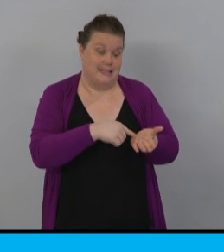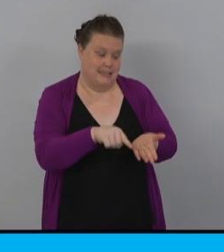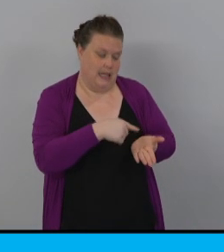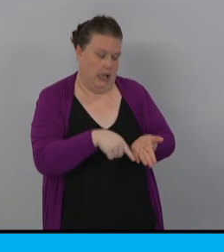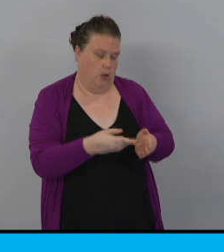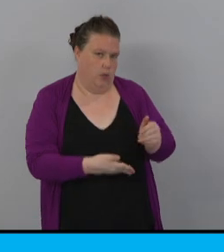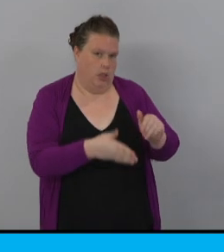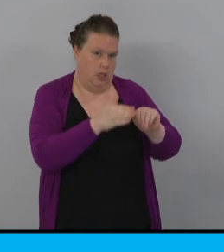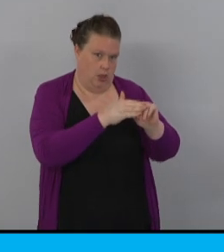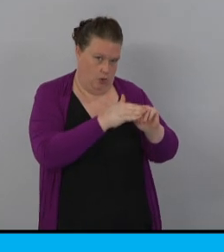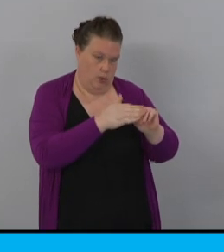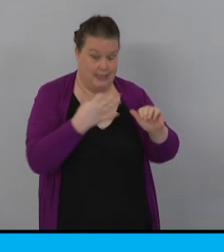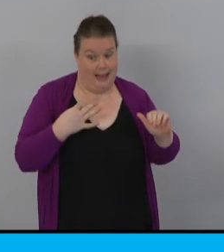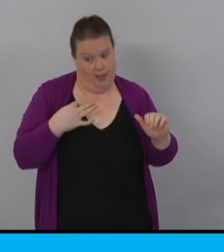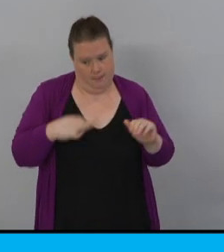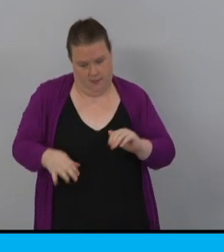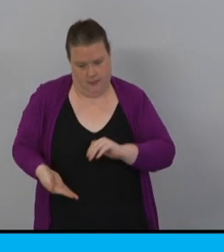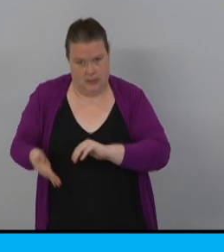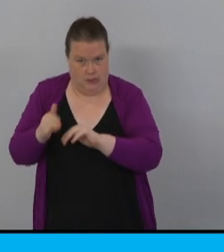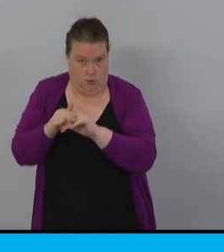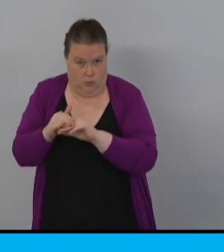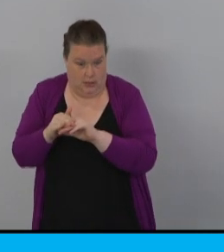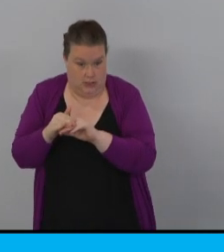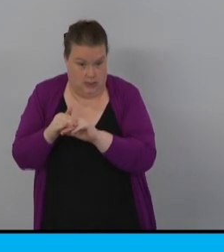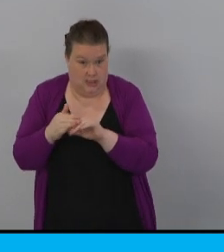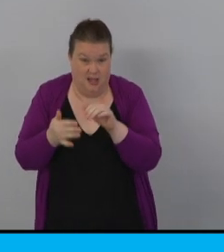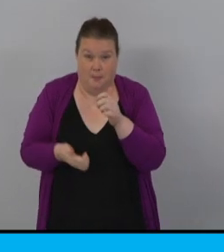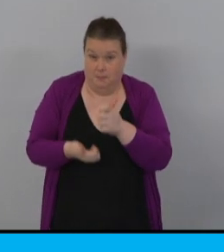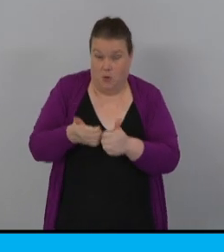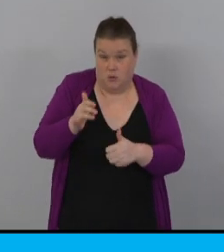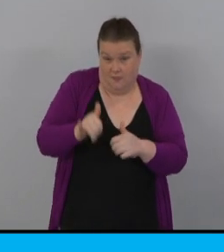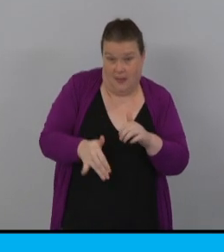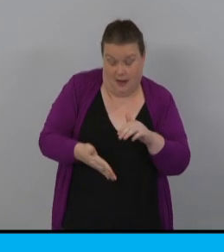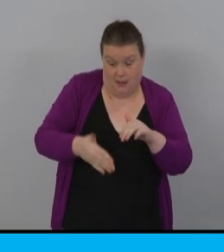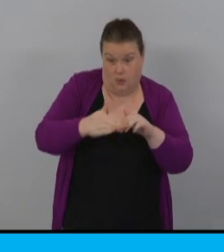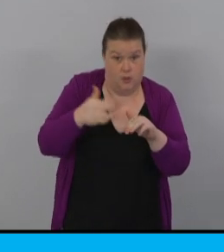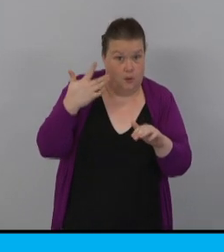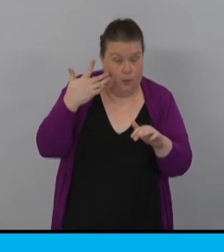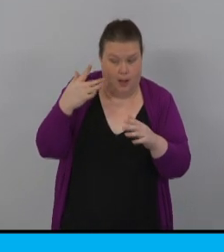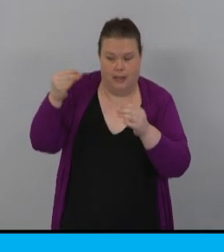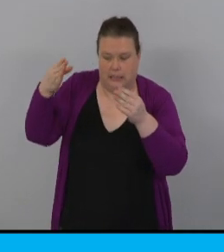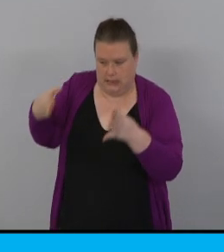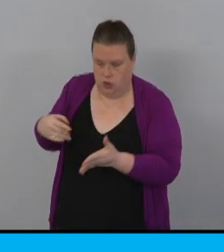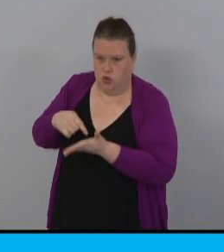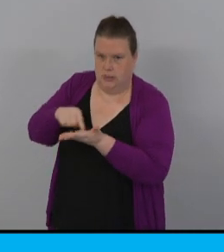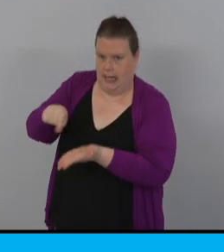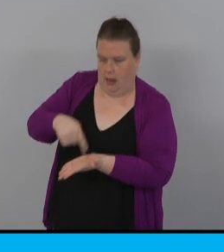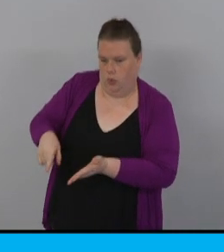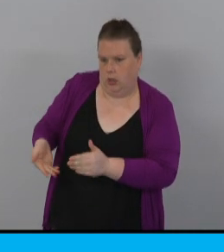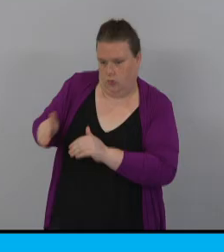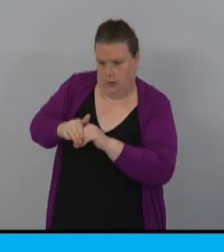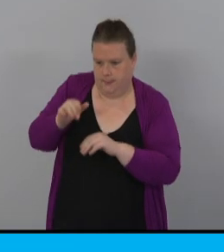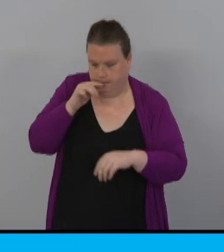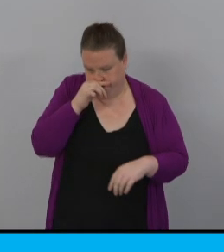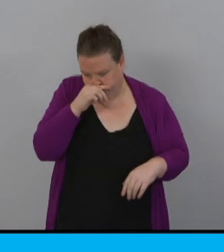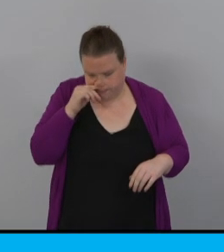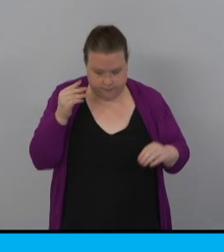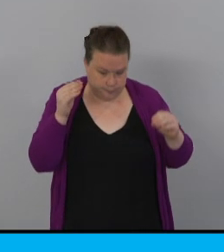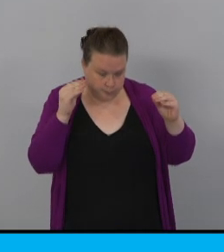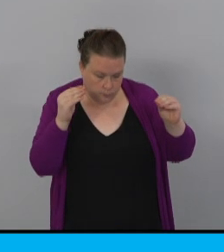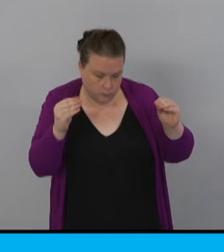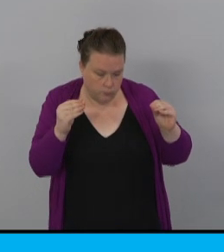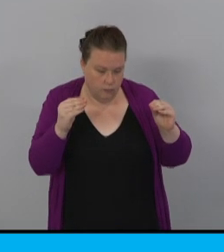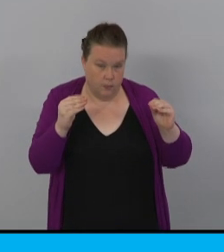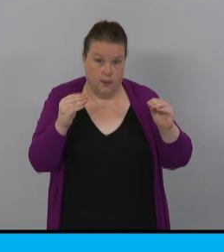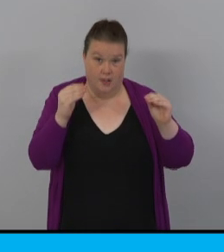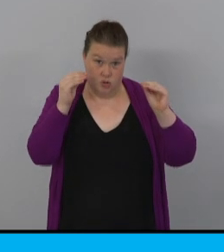So most of that increase is in the teacher salaries. Instructional and school leadership actually went down